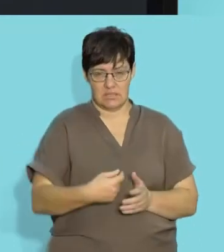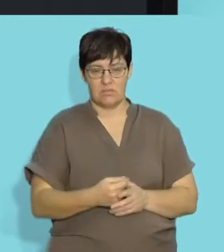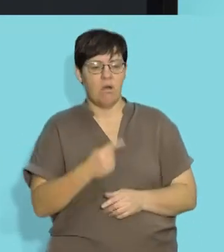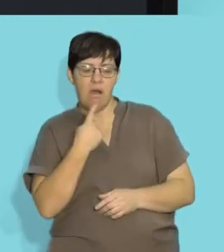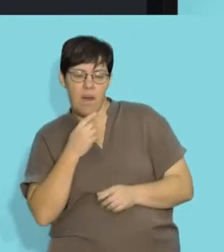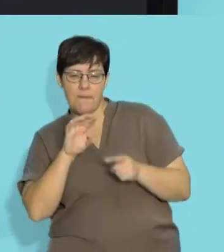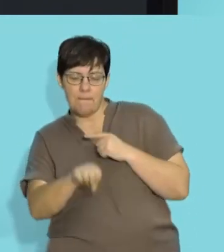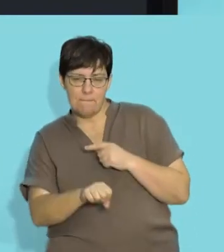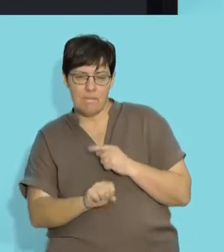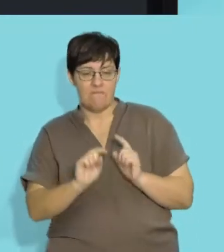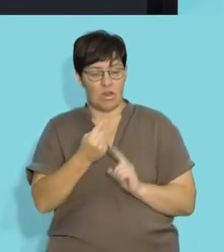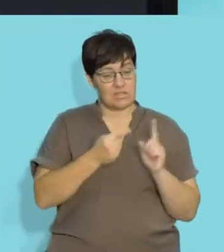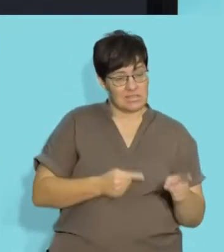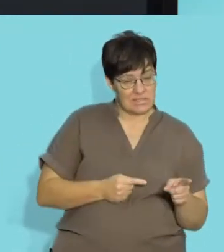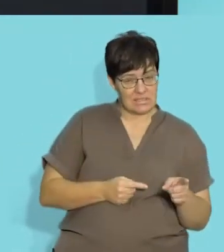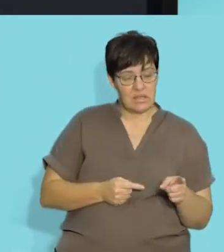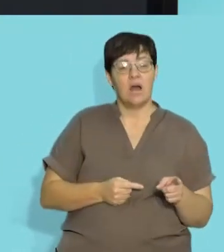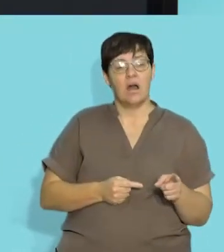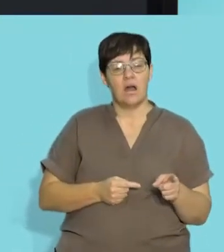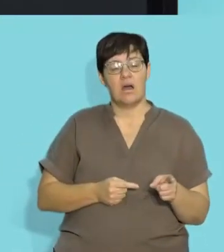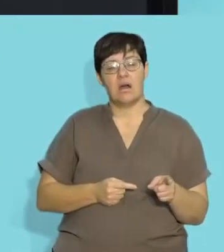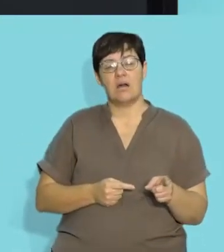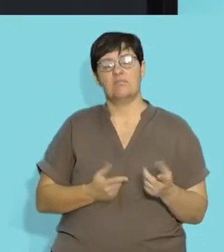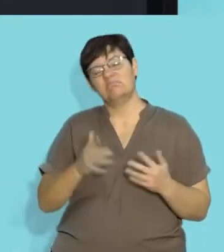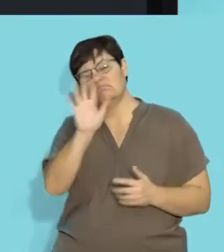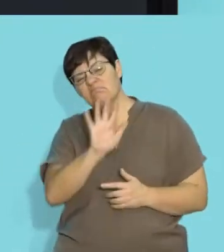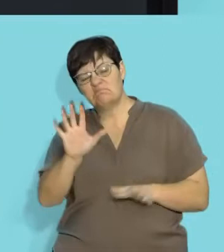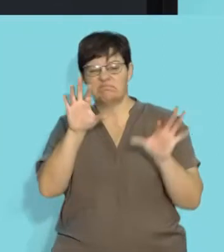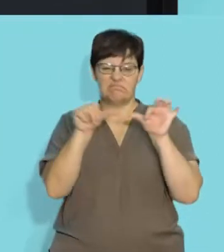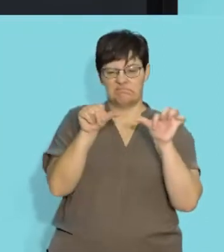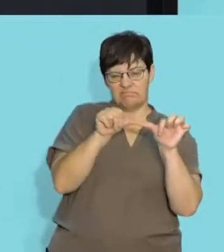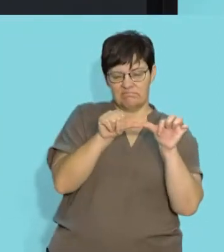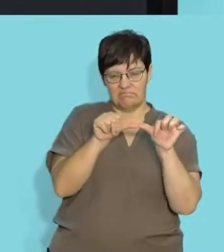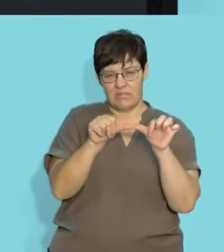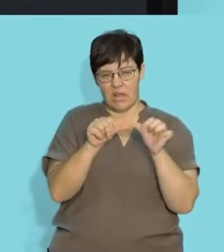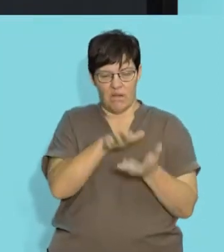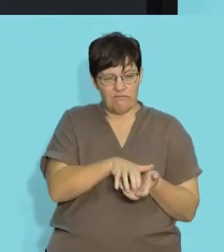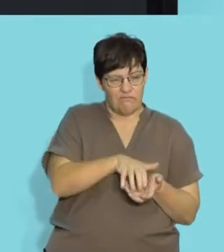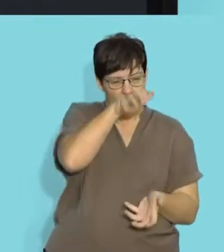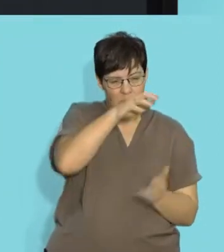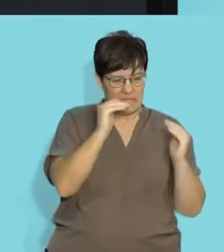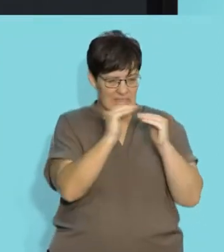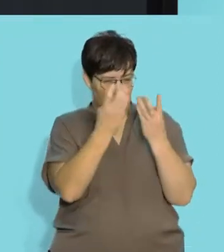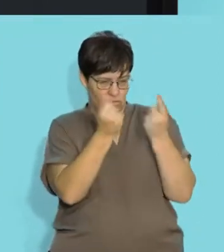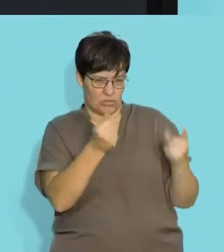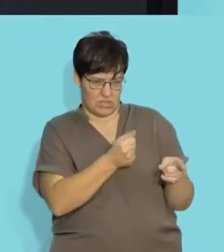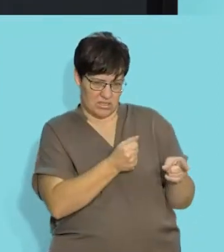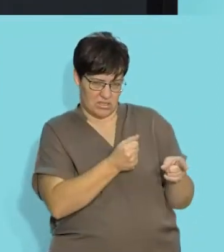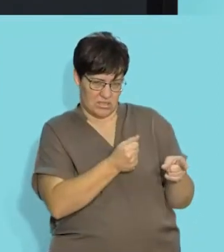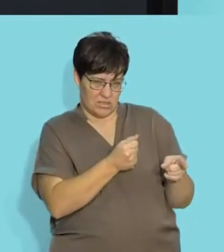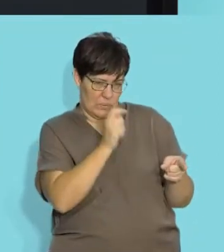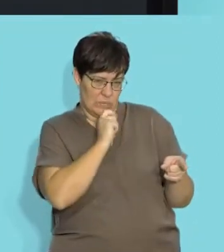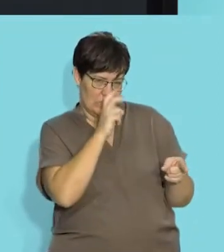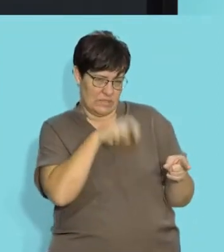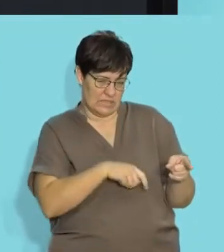know, because just to get a sense, the first one is basically to give us an, you know, a rough estimate in terms of how much volume of standard